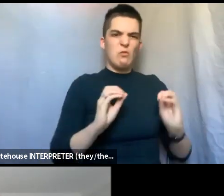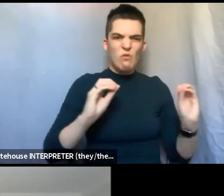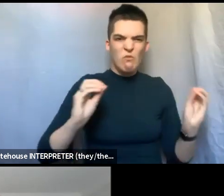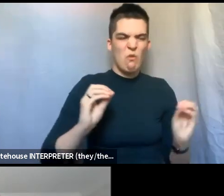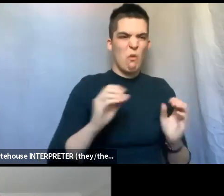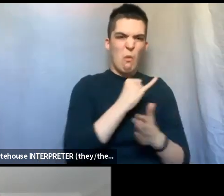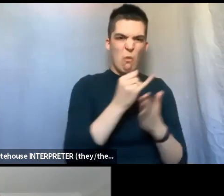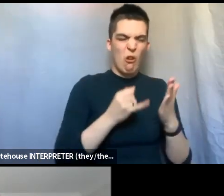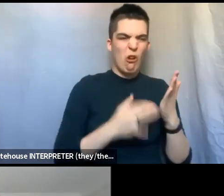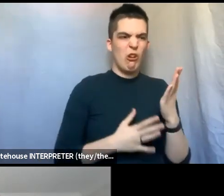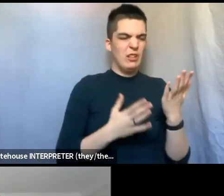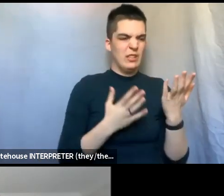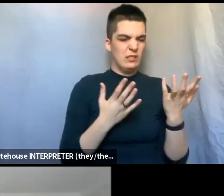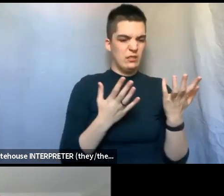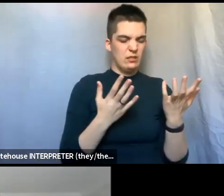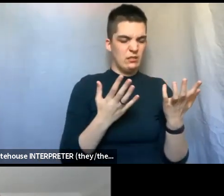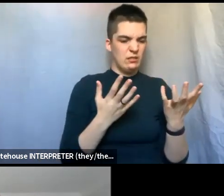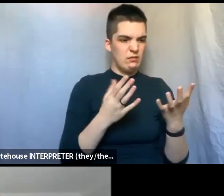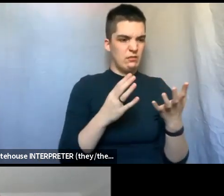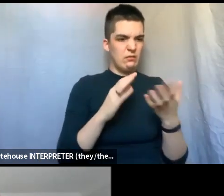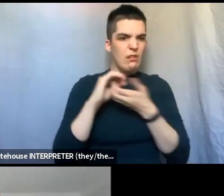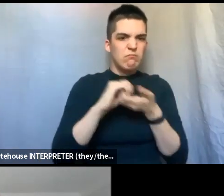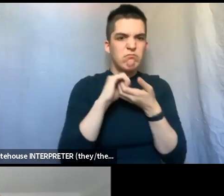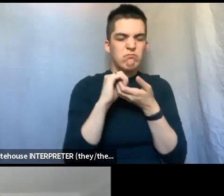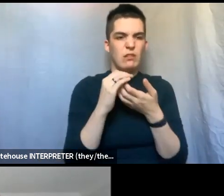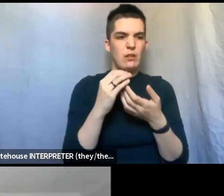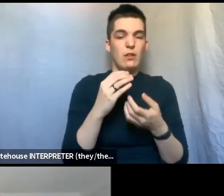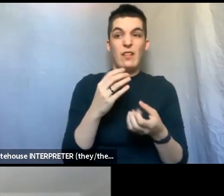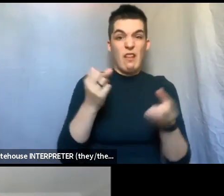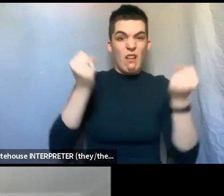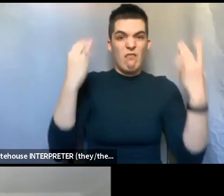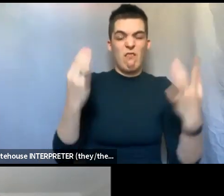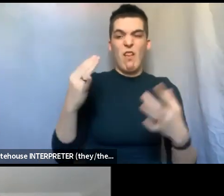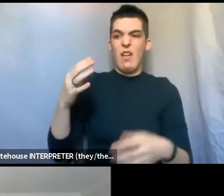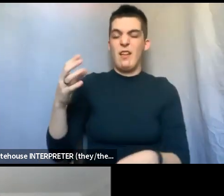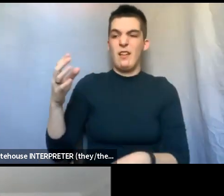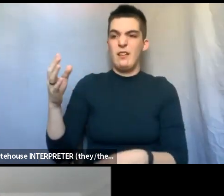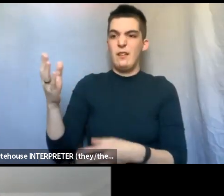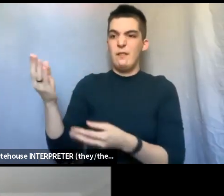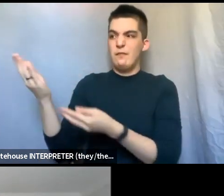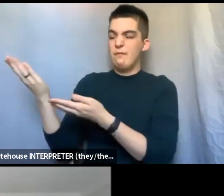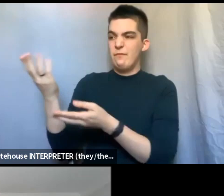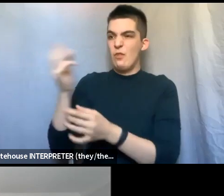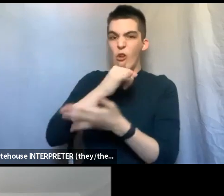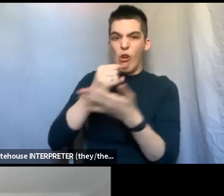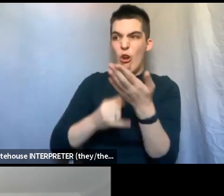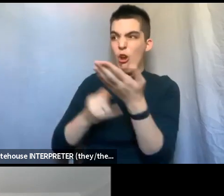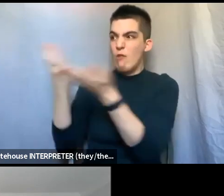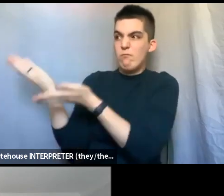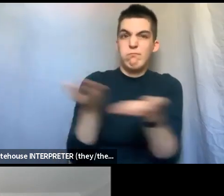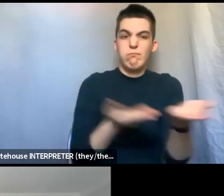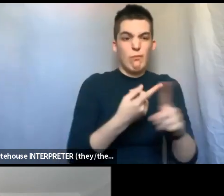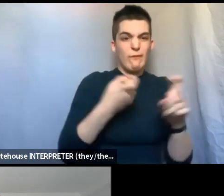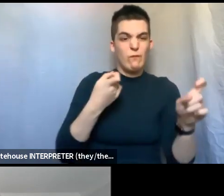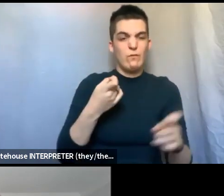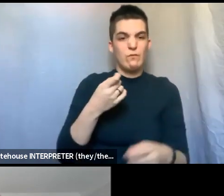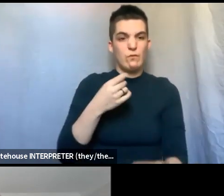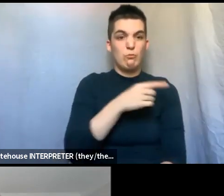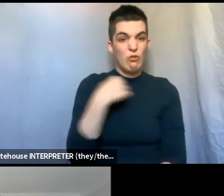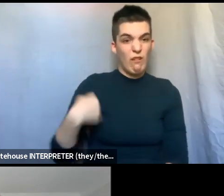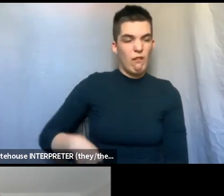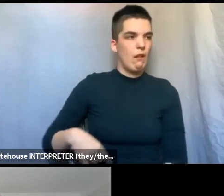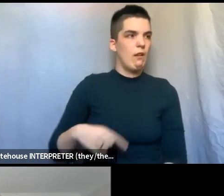afford to attend. Most of the art is made in China or by poorly paid assistants. Anyone can be an artist, we've learned,